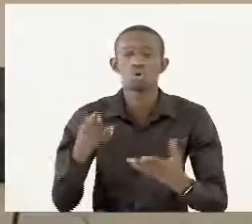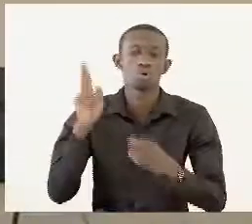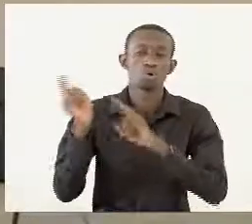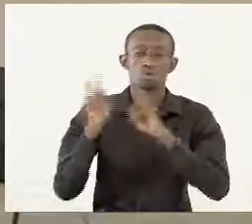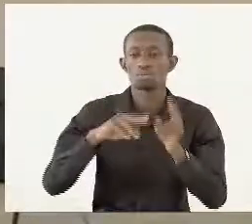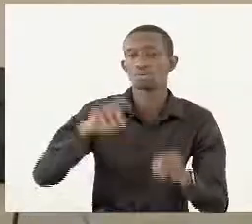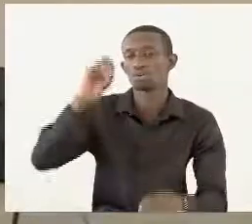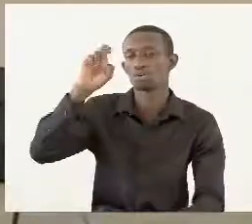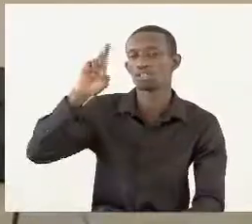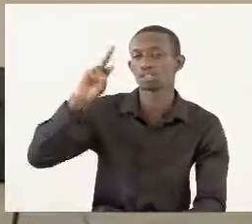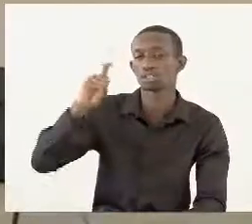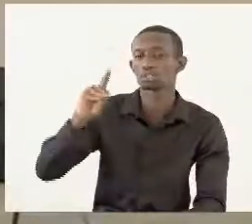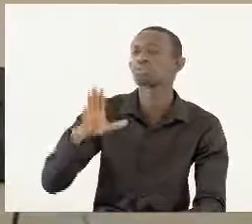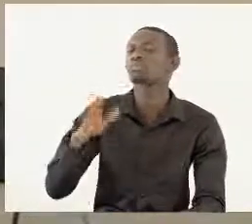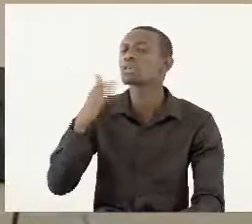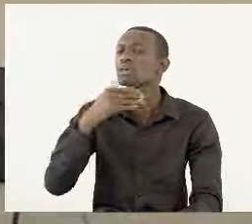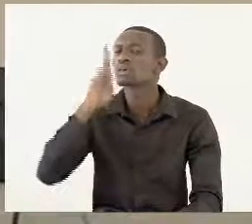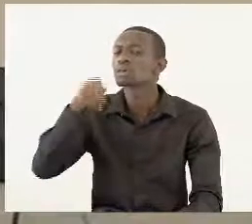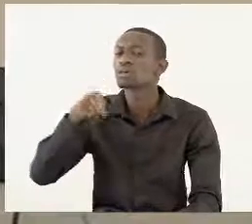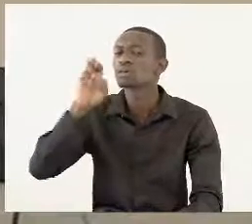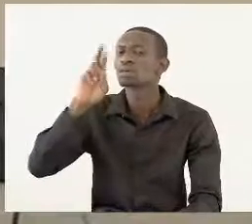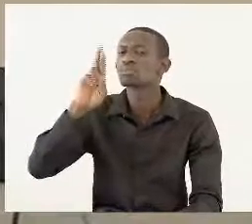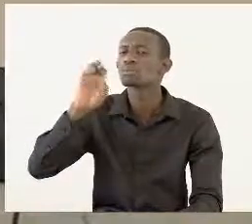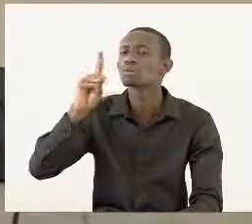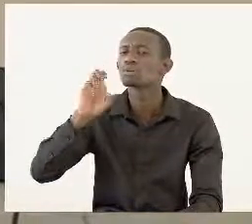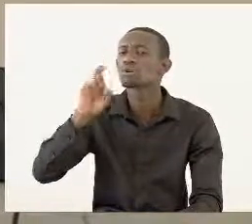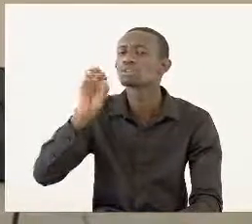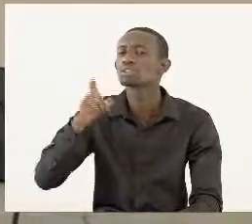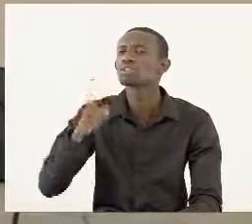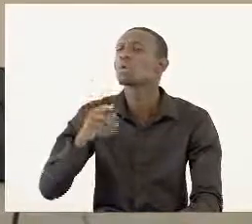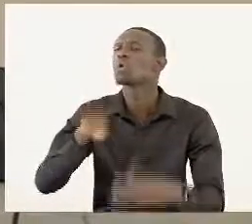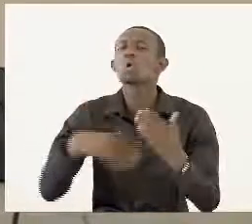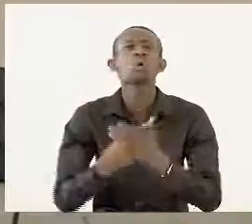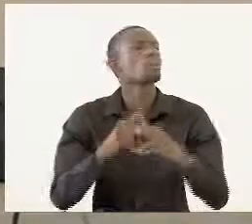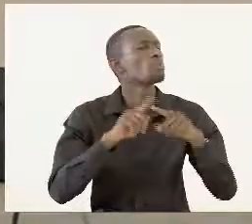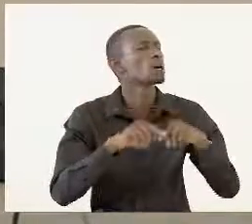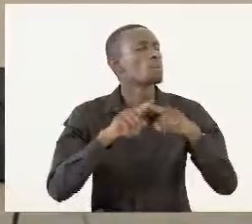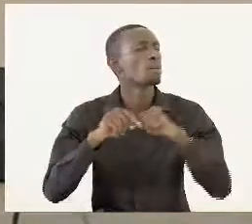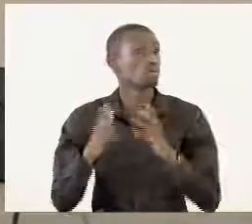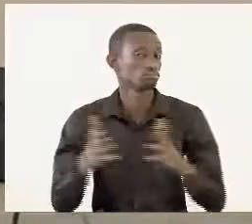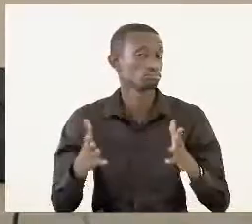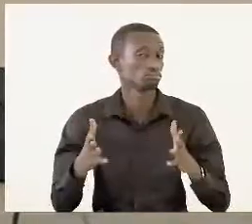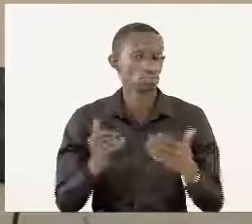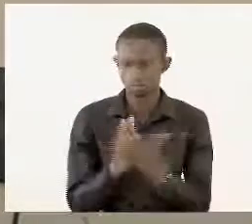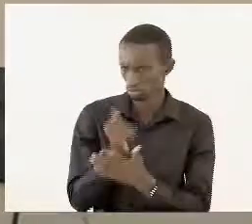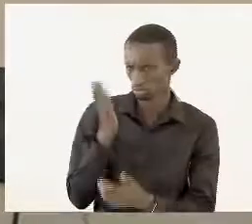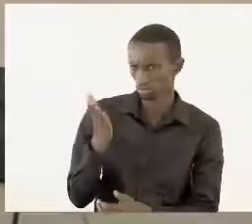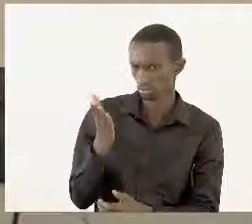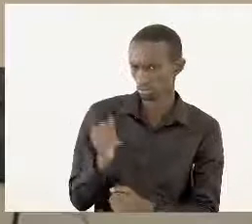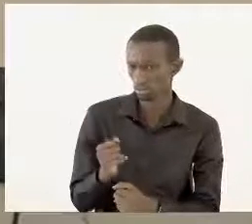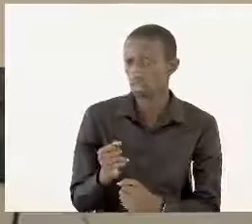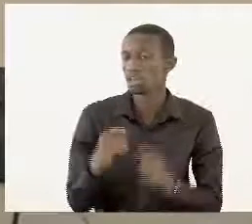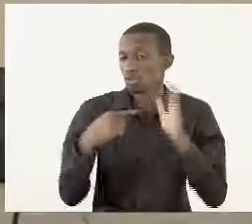a superoxide will all depend on the size. And because of that, if,